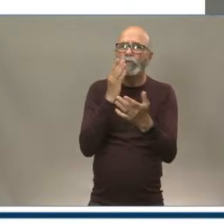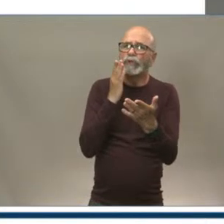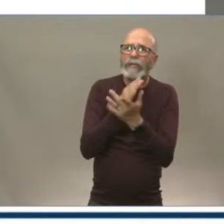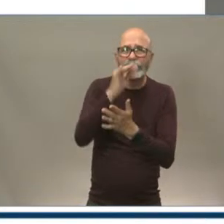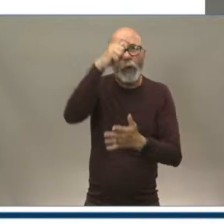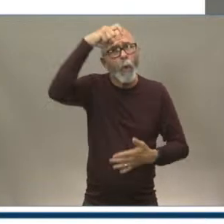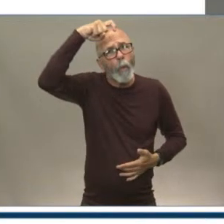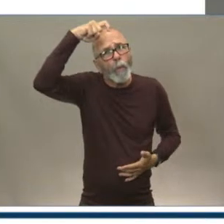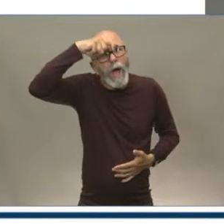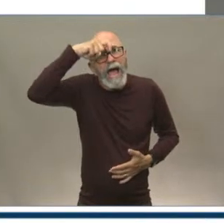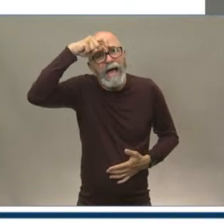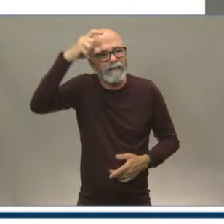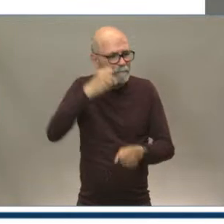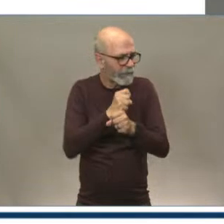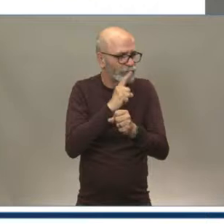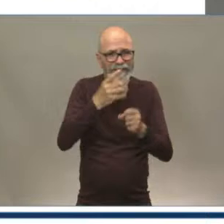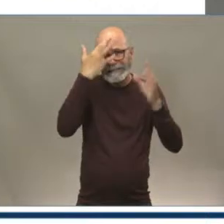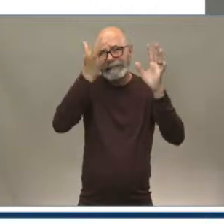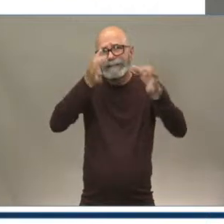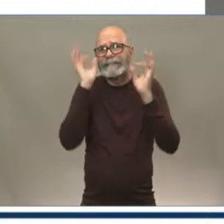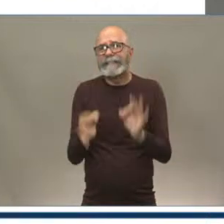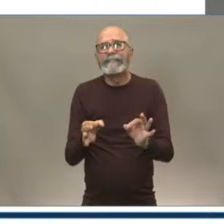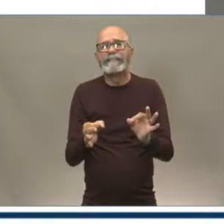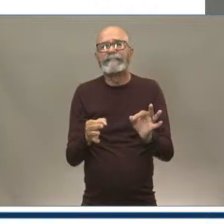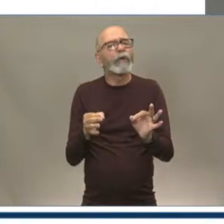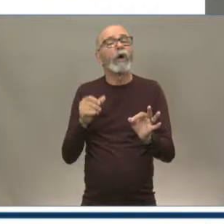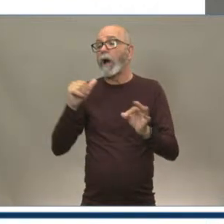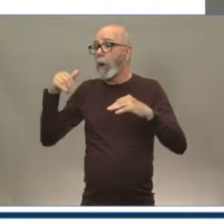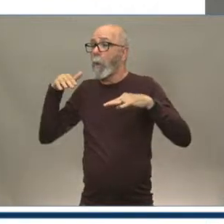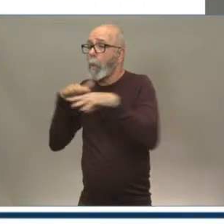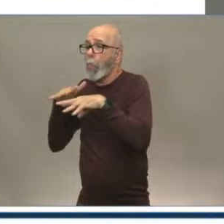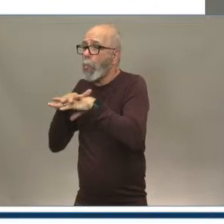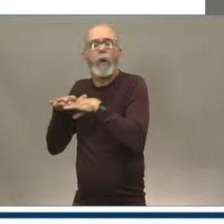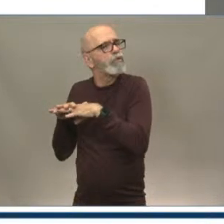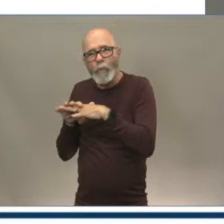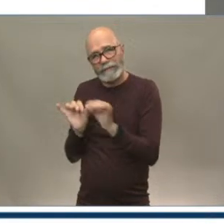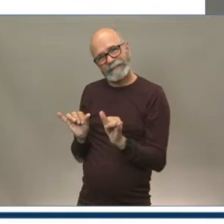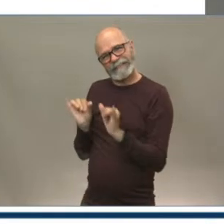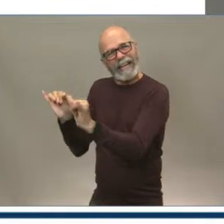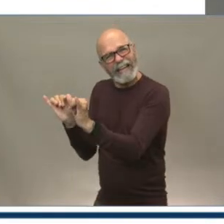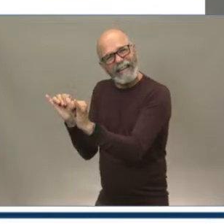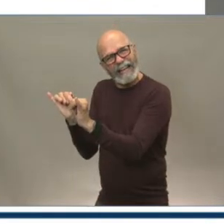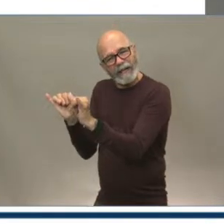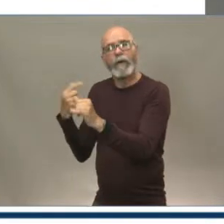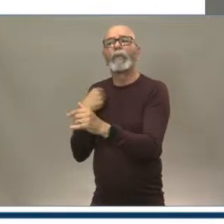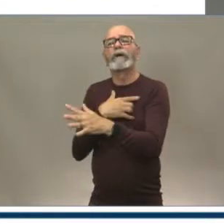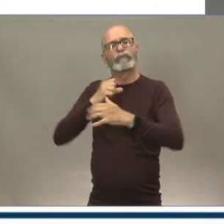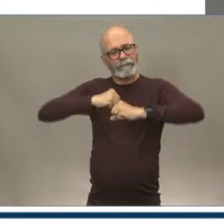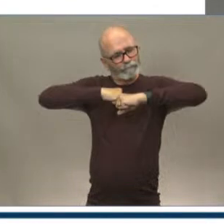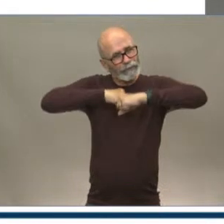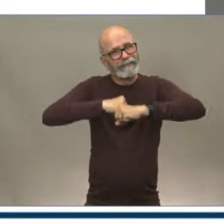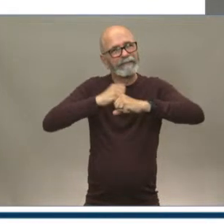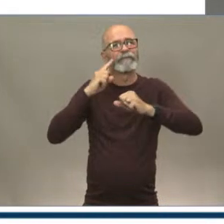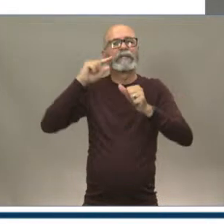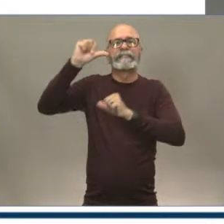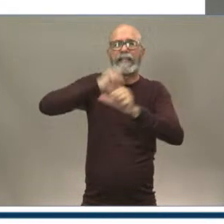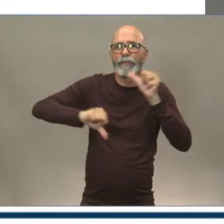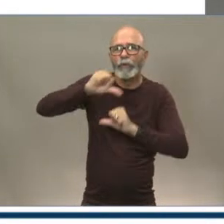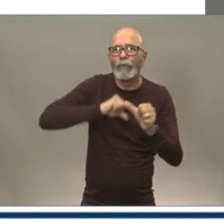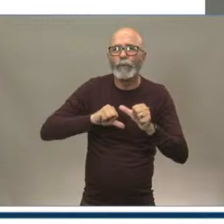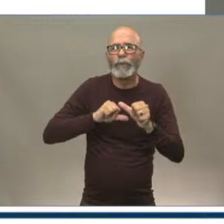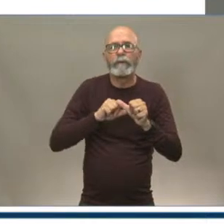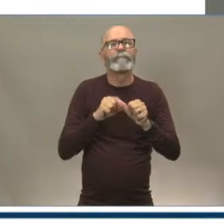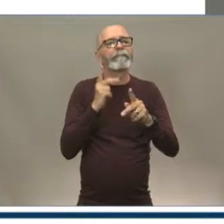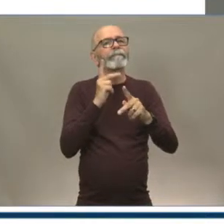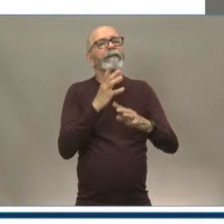and movements. It's critical that we do everything we can now to protect each other, protect our healthcare system, and have our